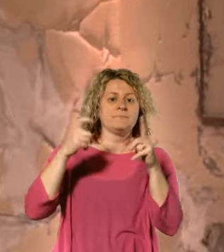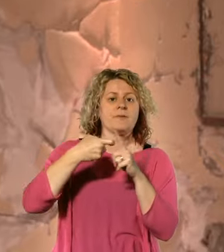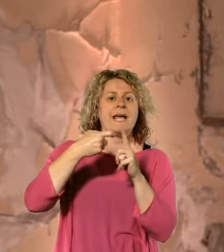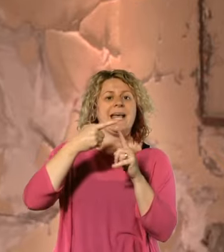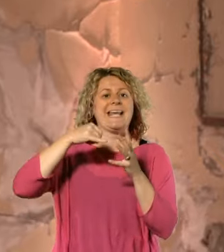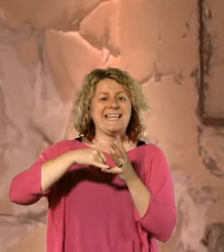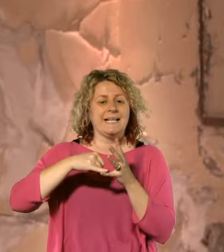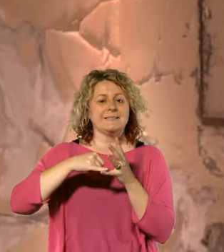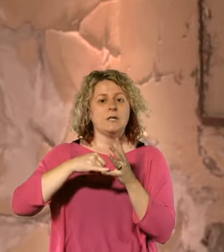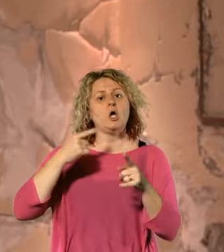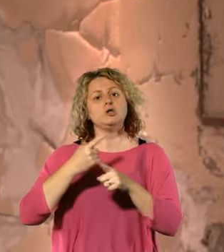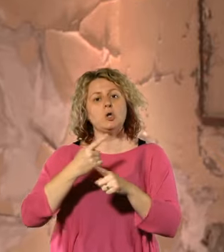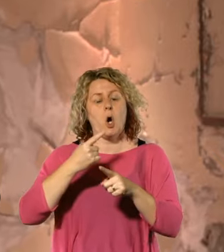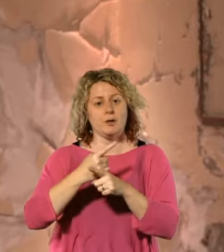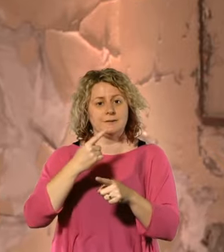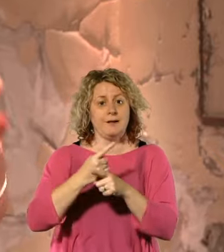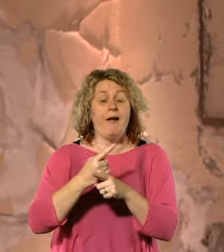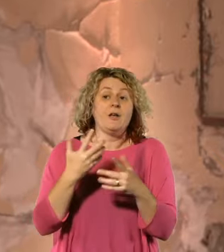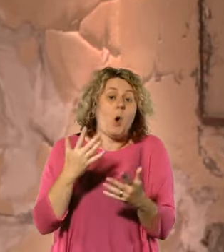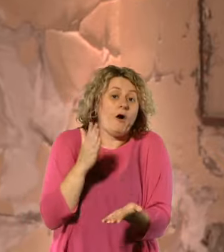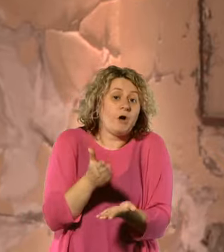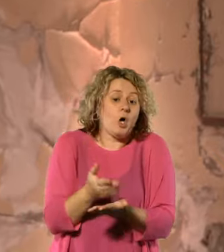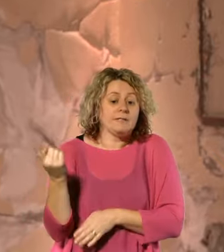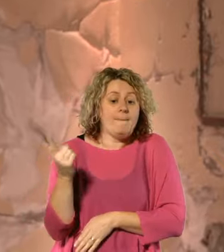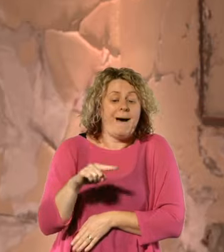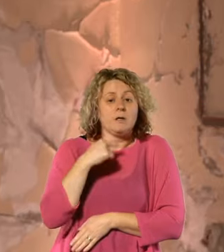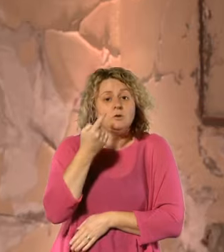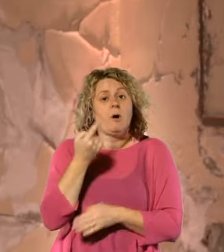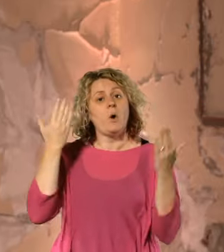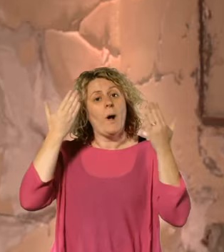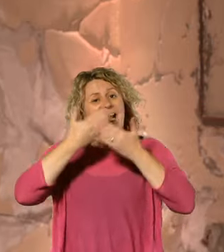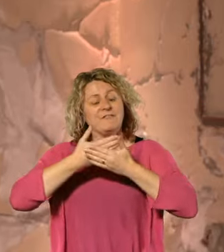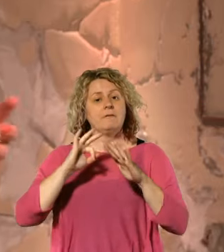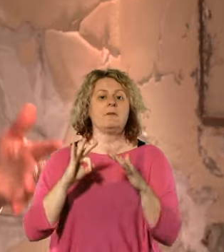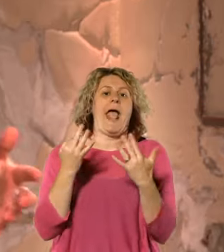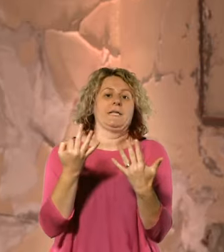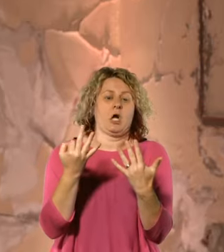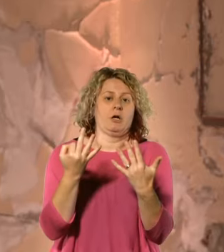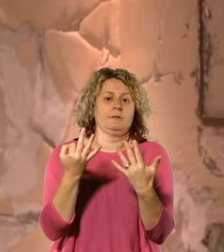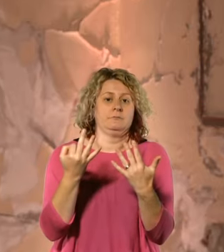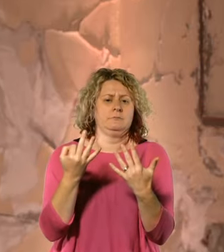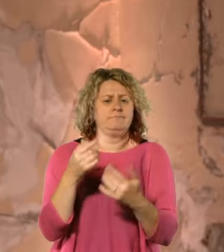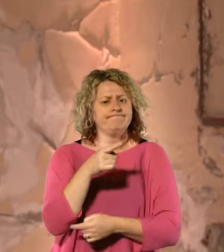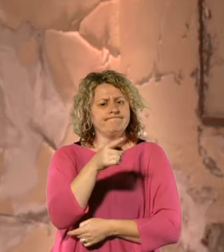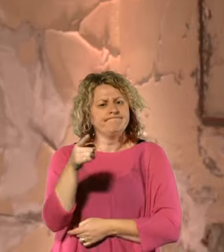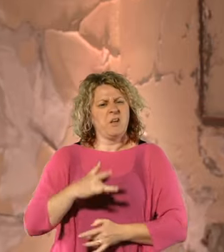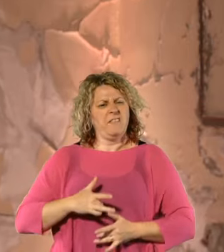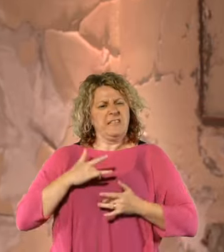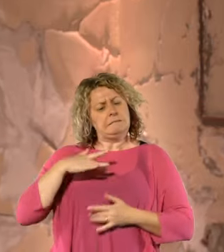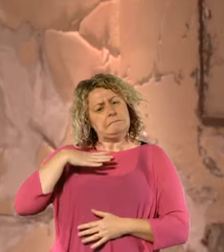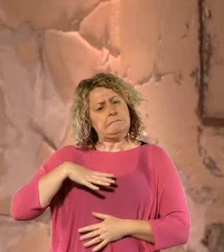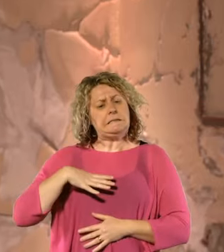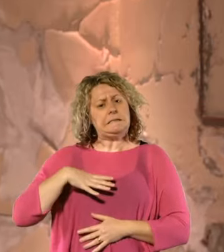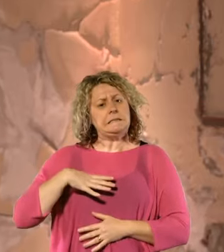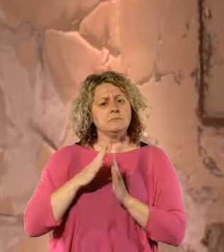at 8 p.m. tomorrow evening. If you would like somebody to pray for you, then we have a dedicated prayer team who can pray